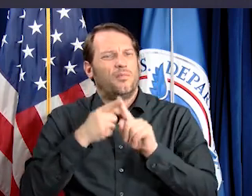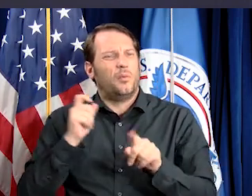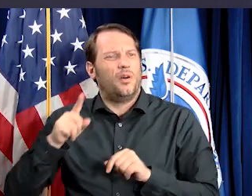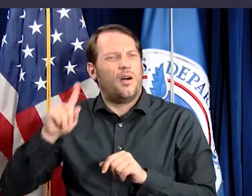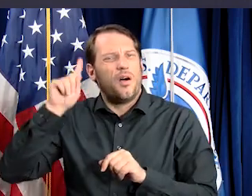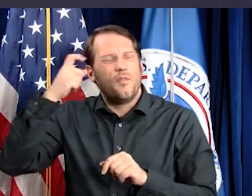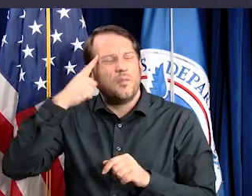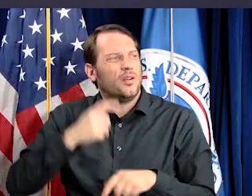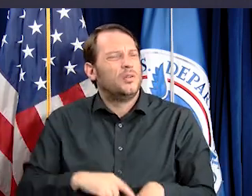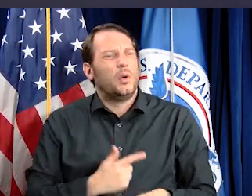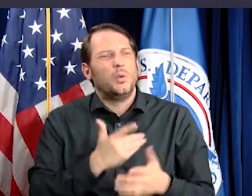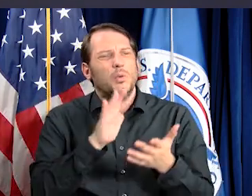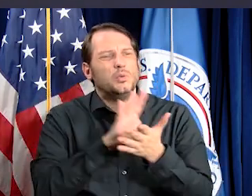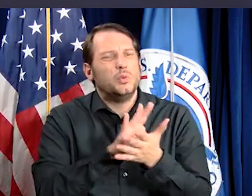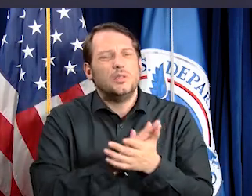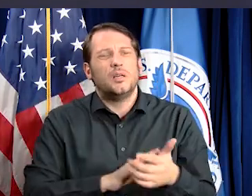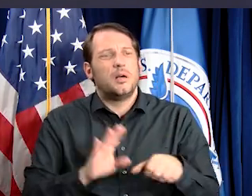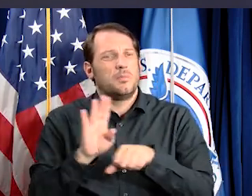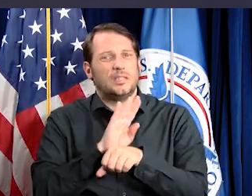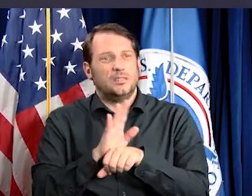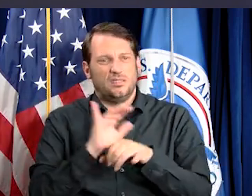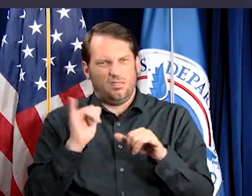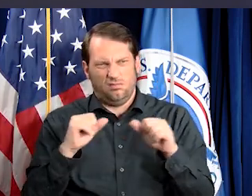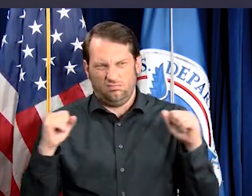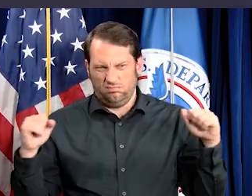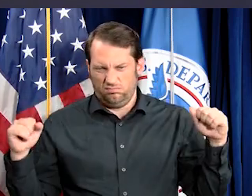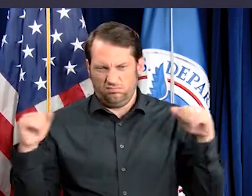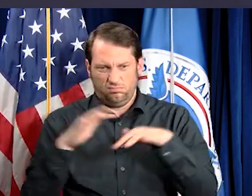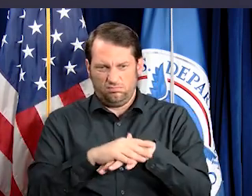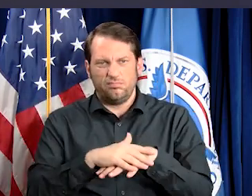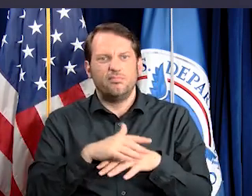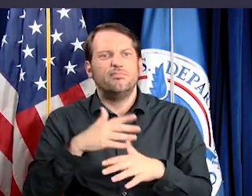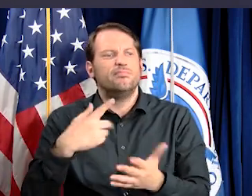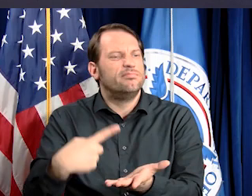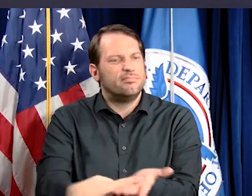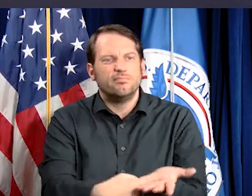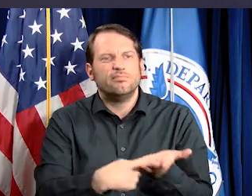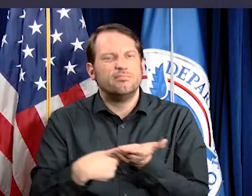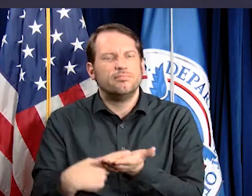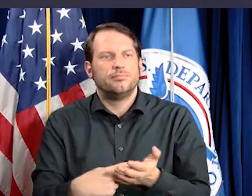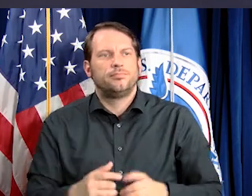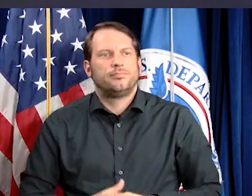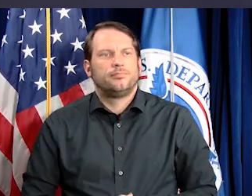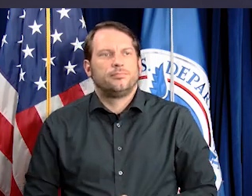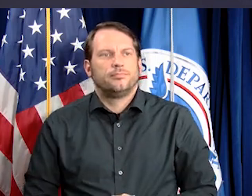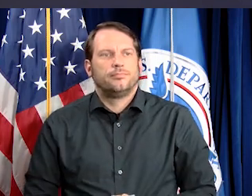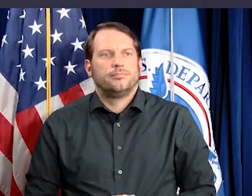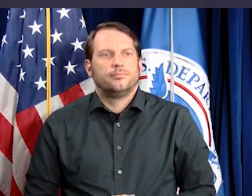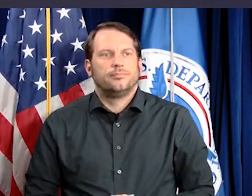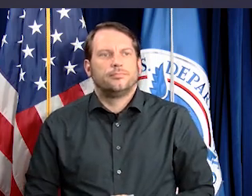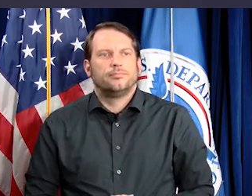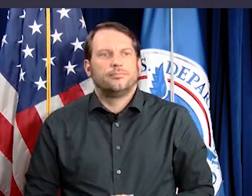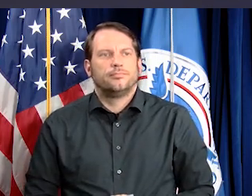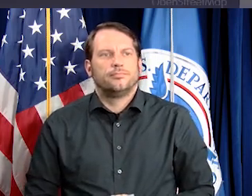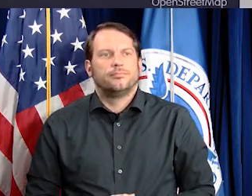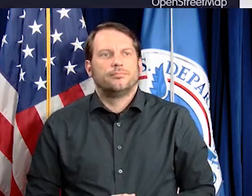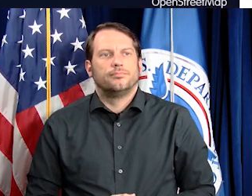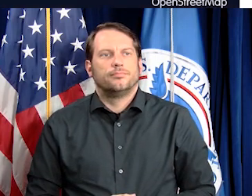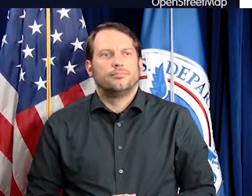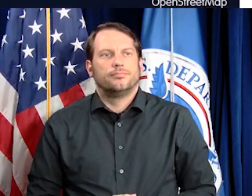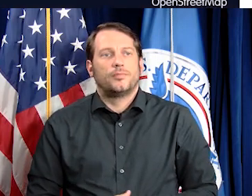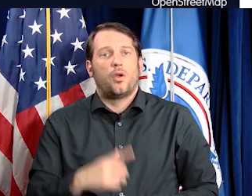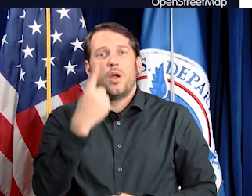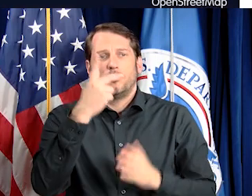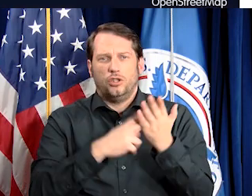academia, industry, all coming together to talk about these things. And one of the projects that was particularly impactful was